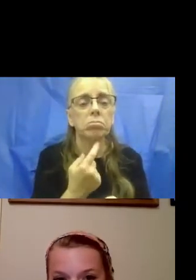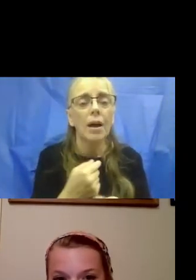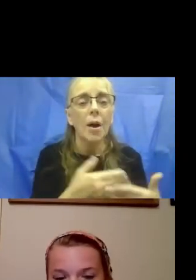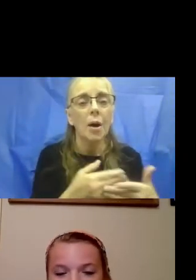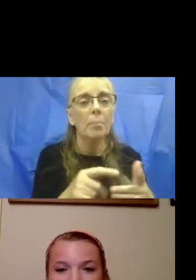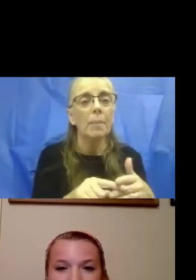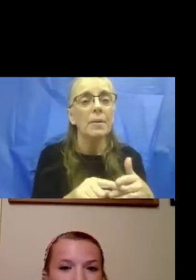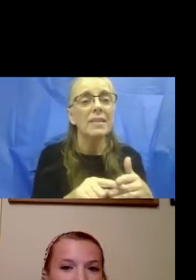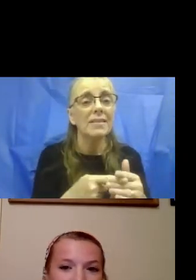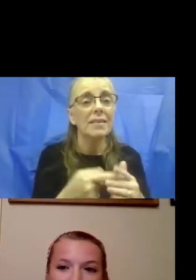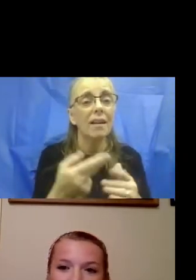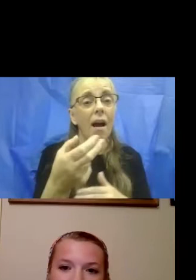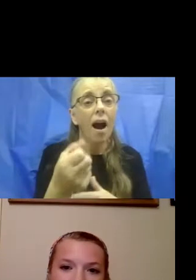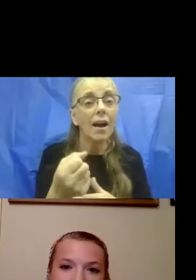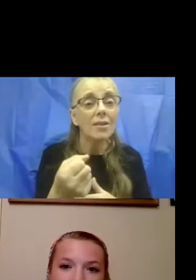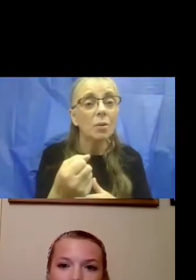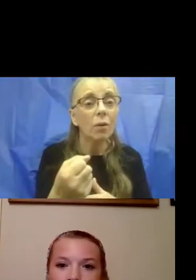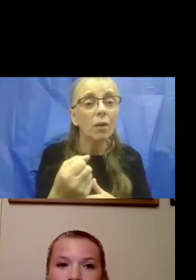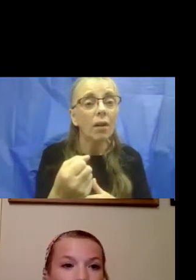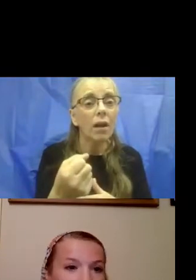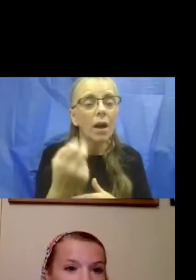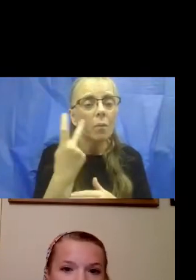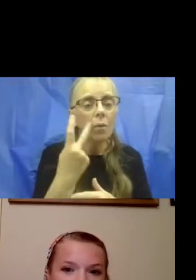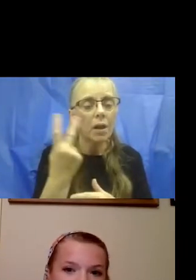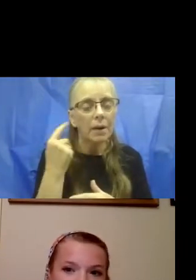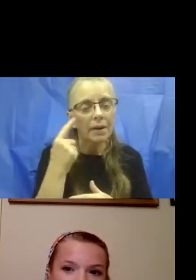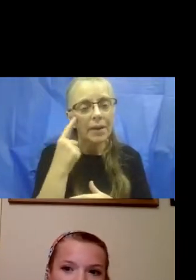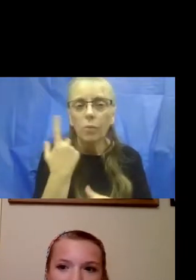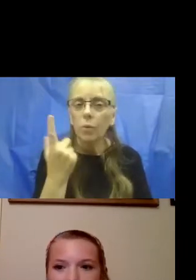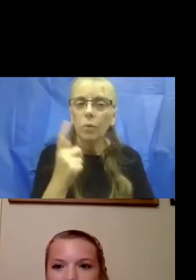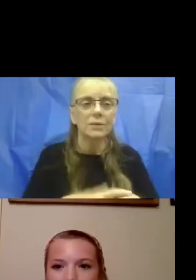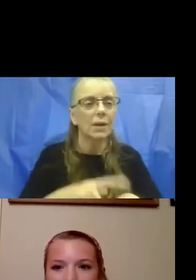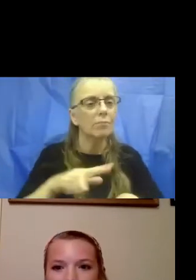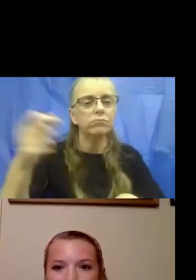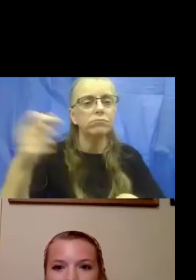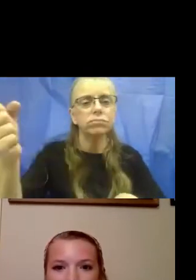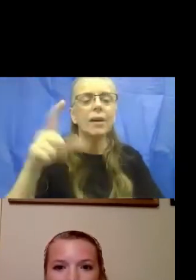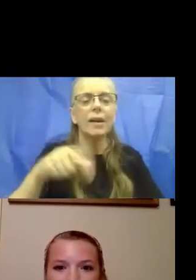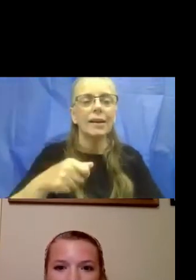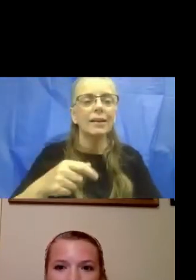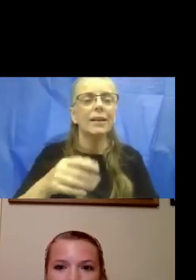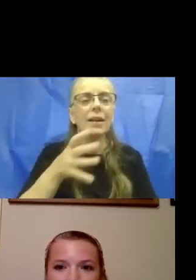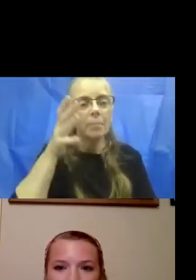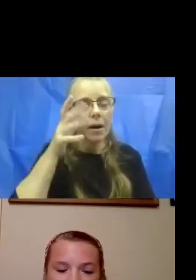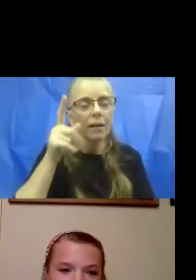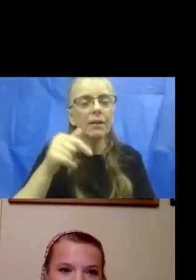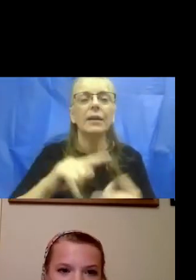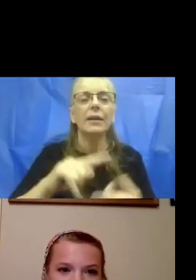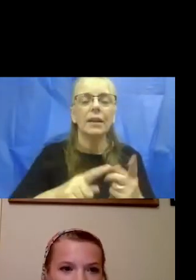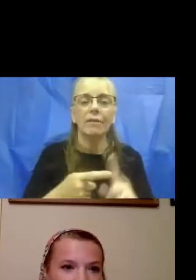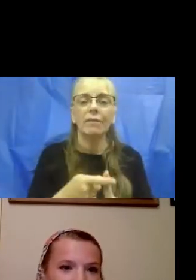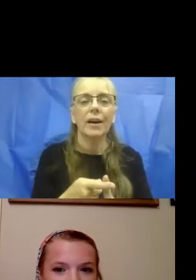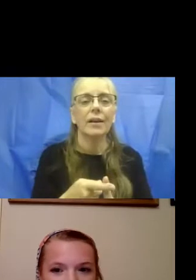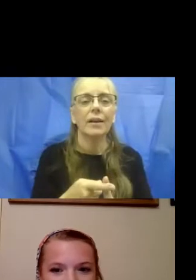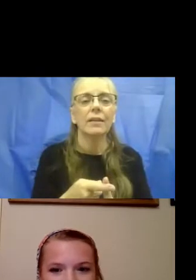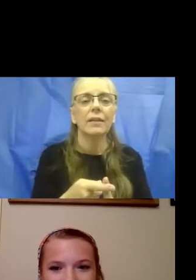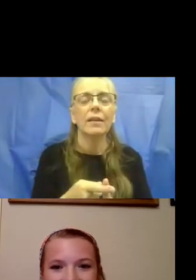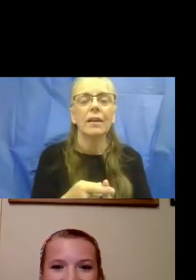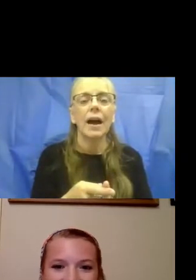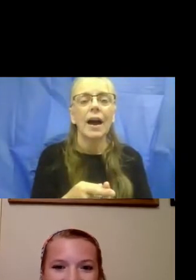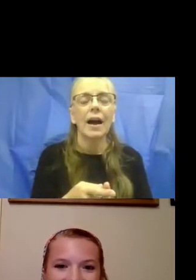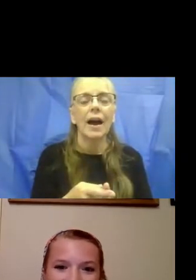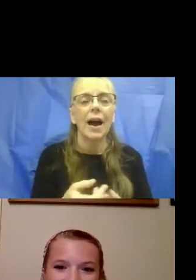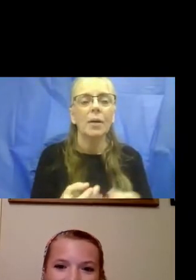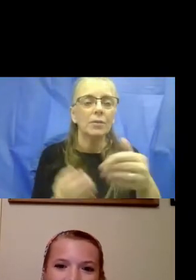a friend or somebody to talk to or another parent in general, I will put my information in the chat or wherever it needs to